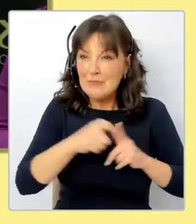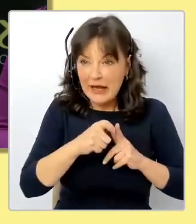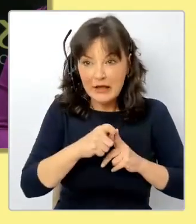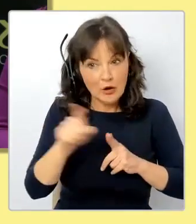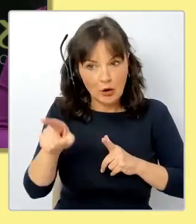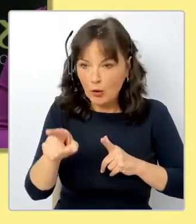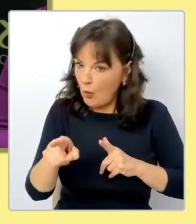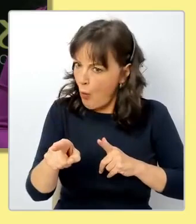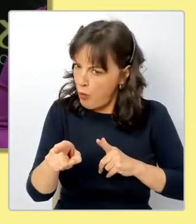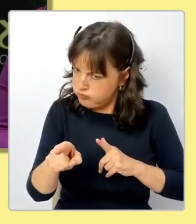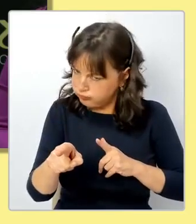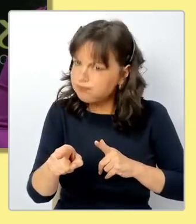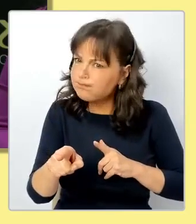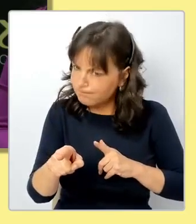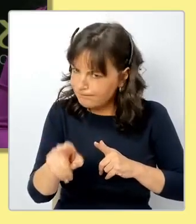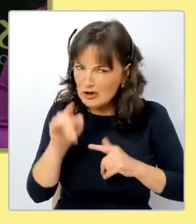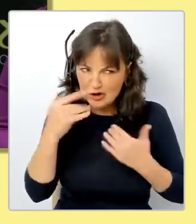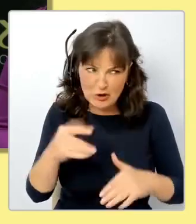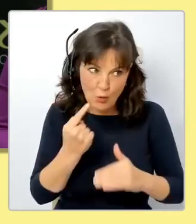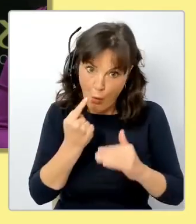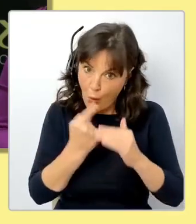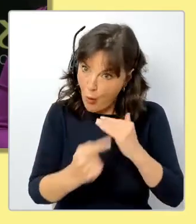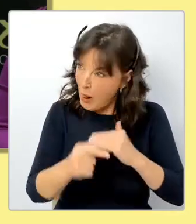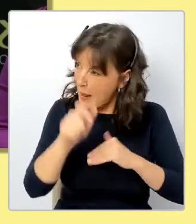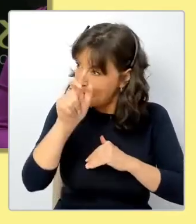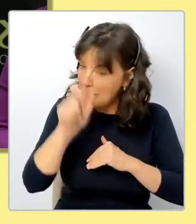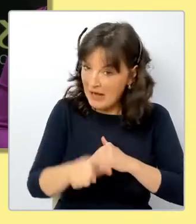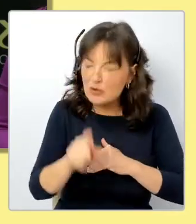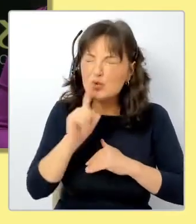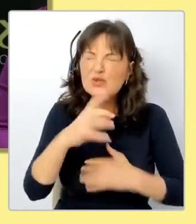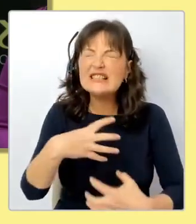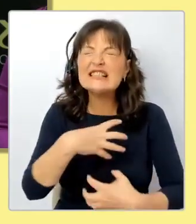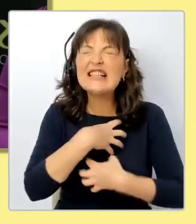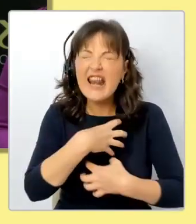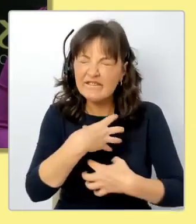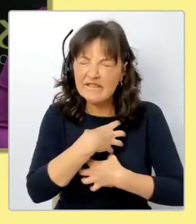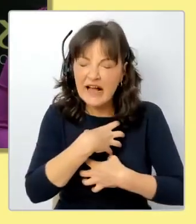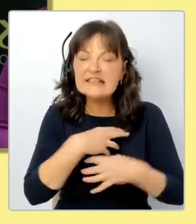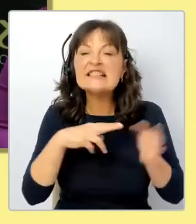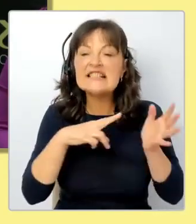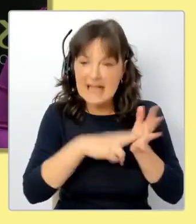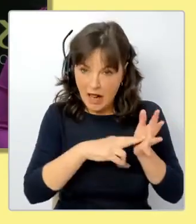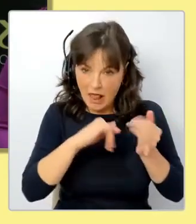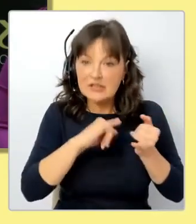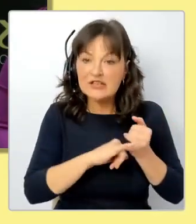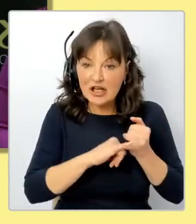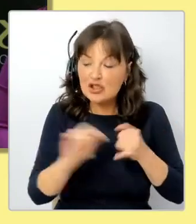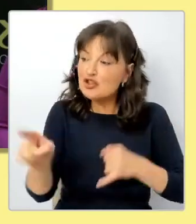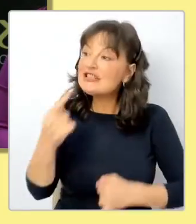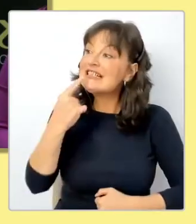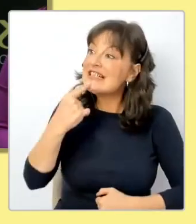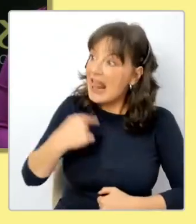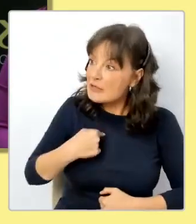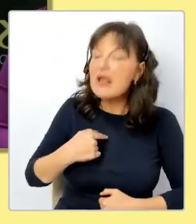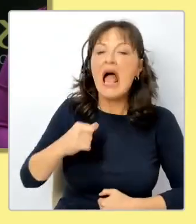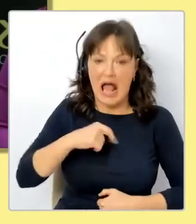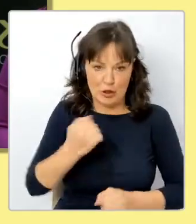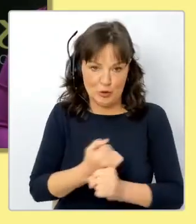Pennycook is by far the only woman who terrifies even Nicola Sturgeon. So we do what we're told with Mrs. Pennycook.